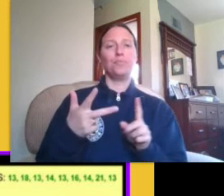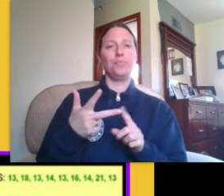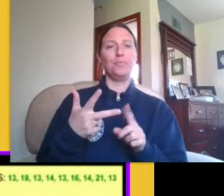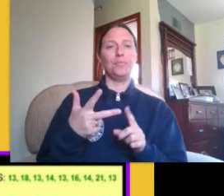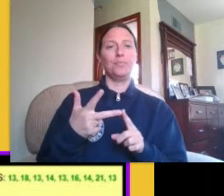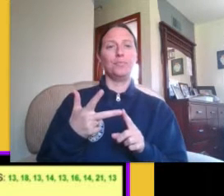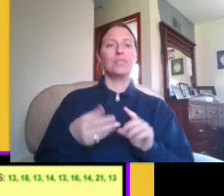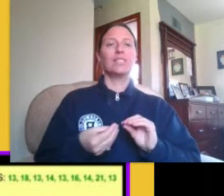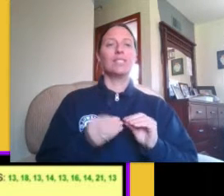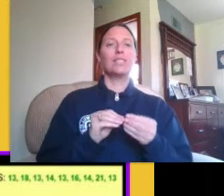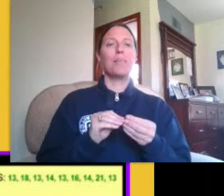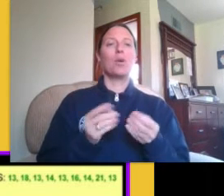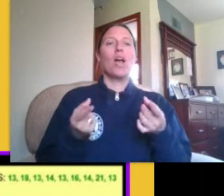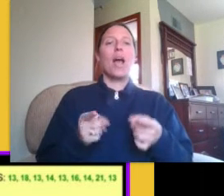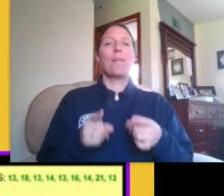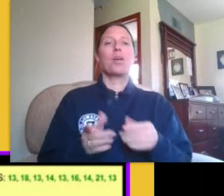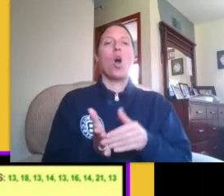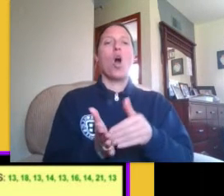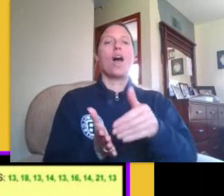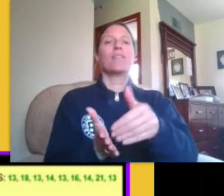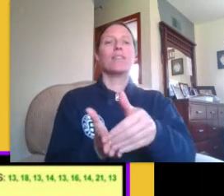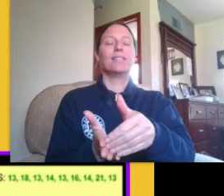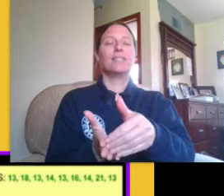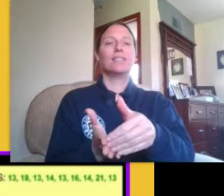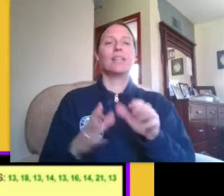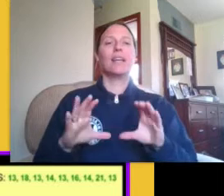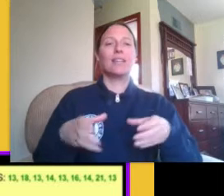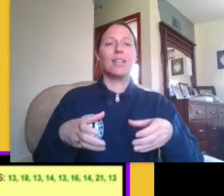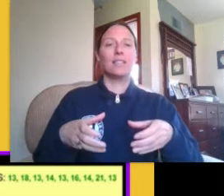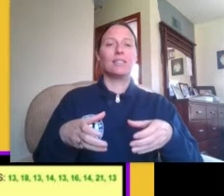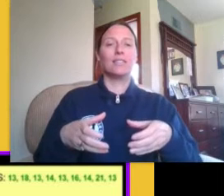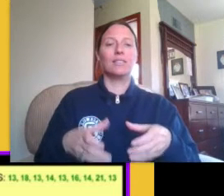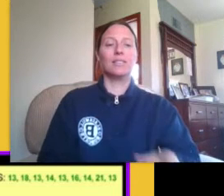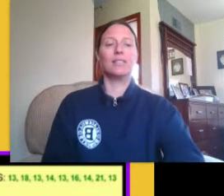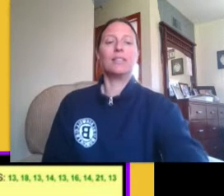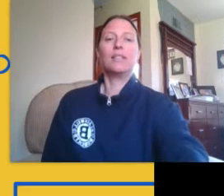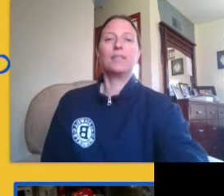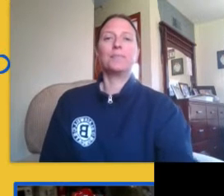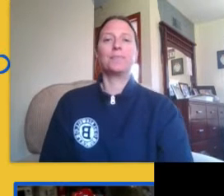is the number that happens most often in a set.